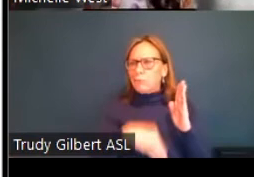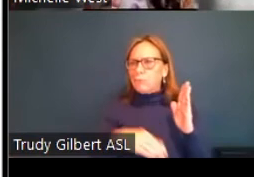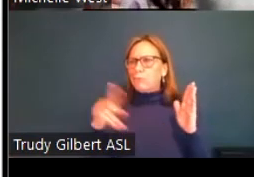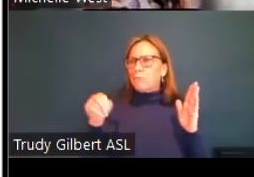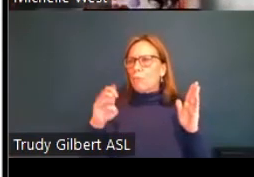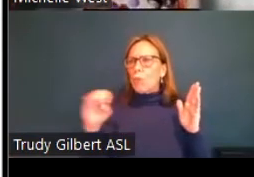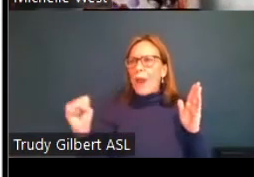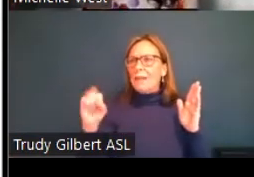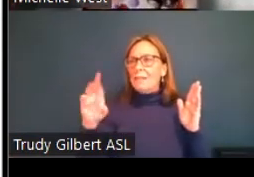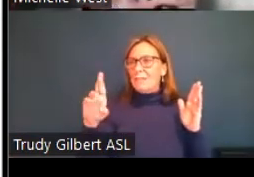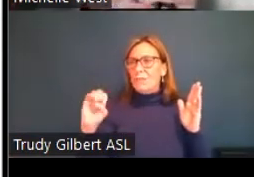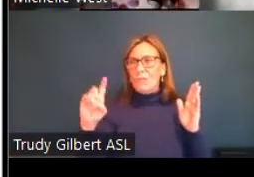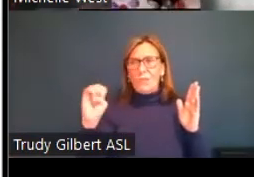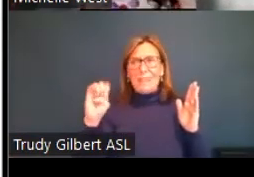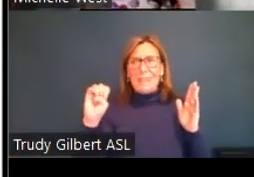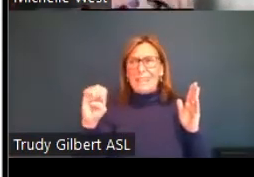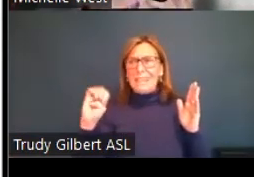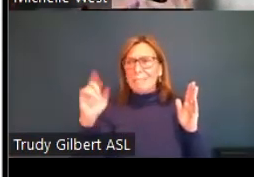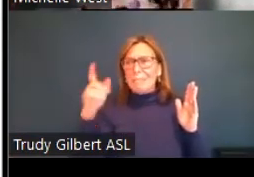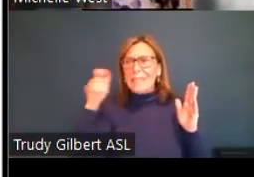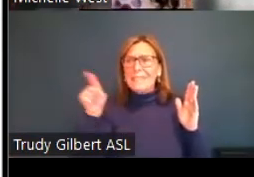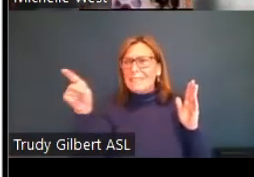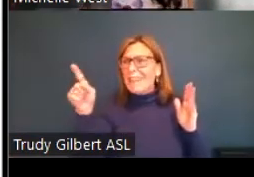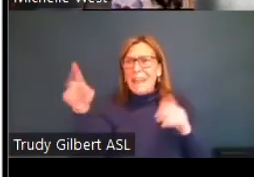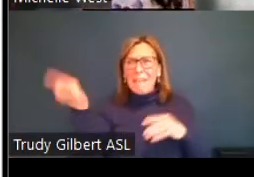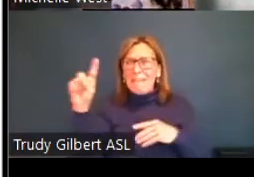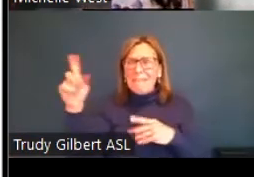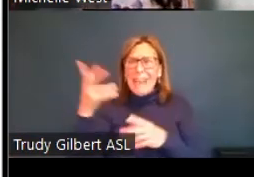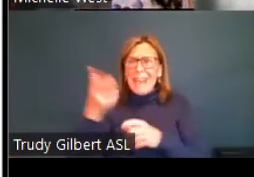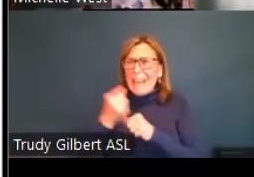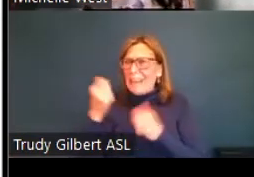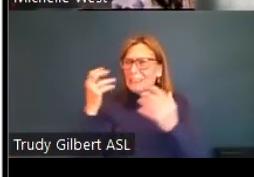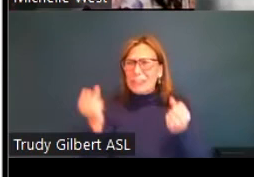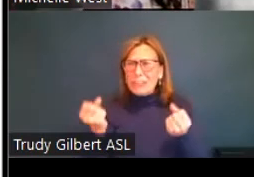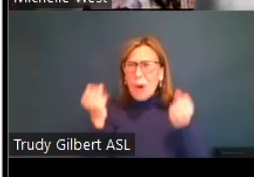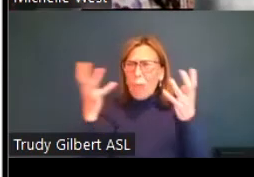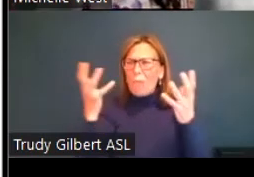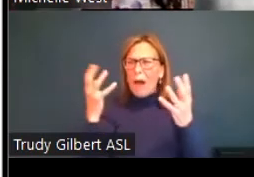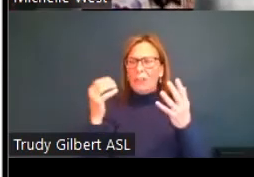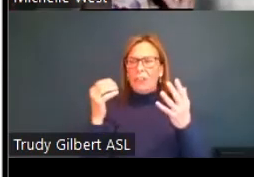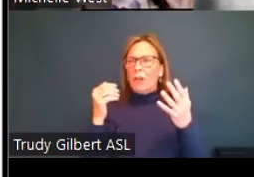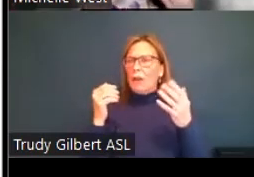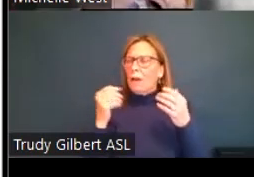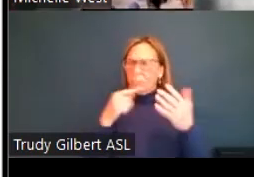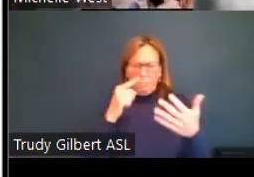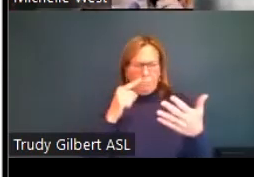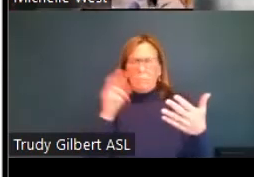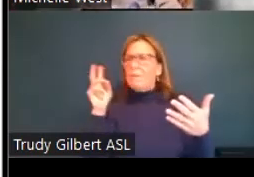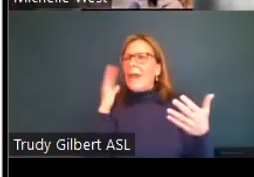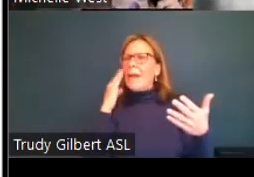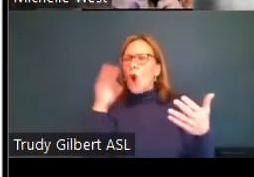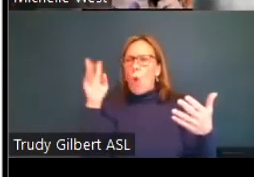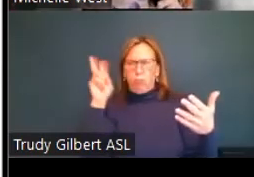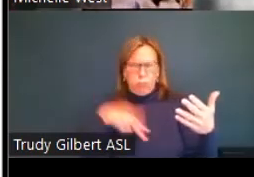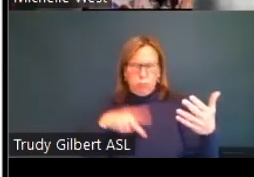much that they need to have a template so they know what, you know, what they're interested in. They know where to look on that piece of paper